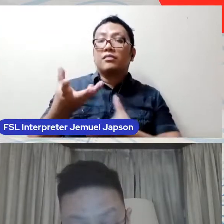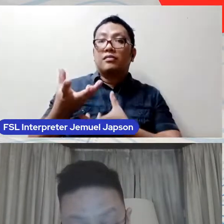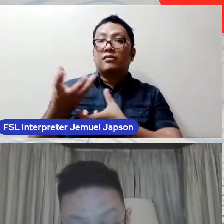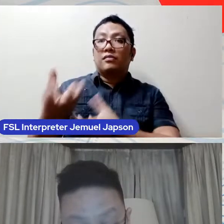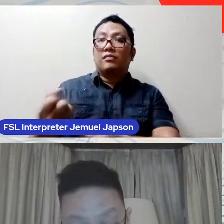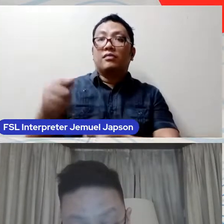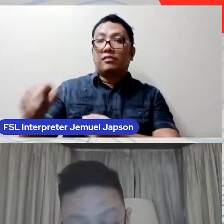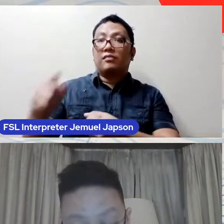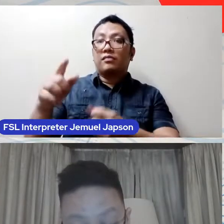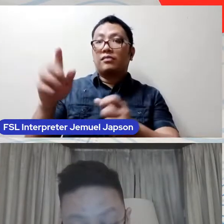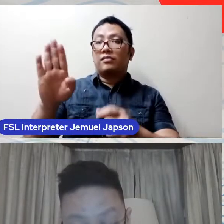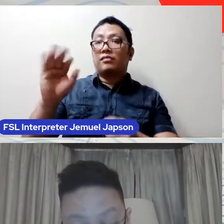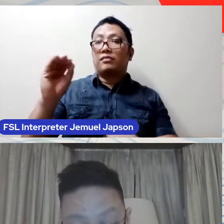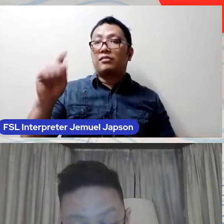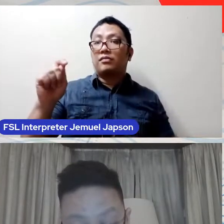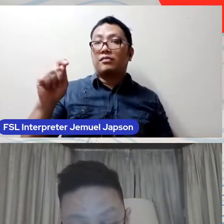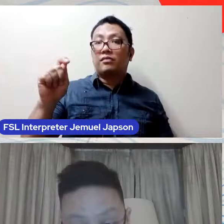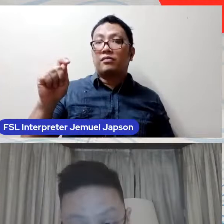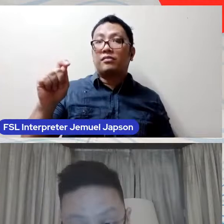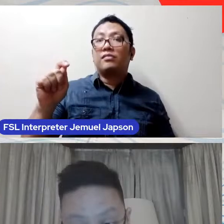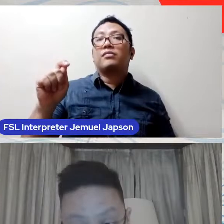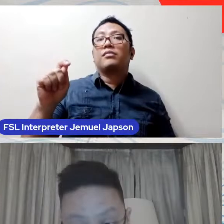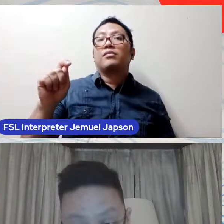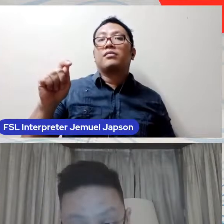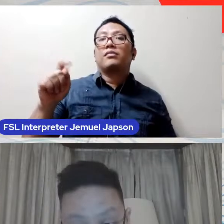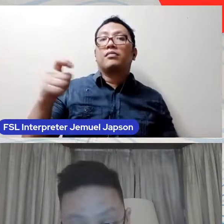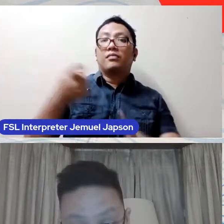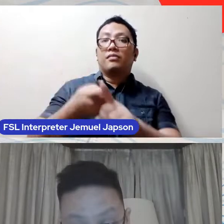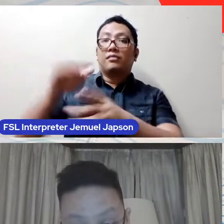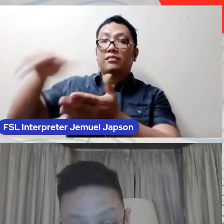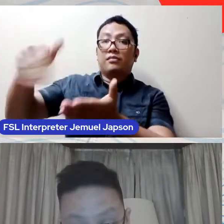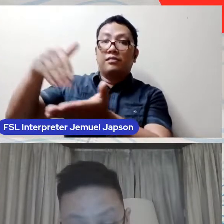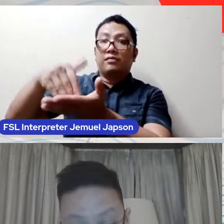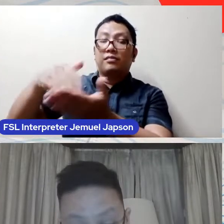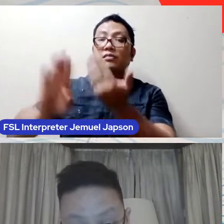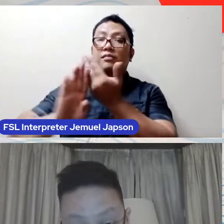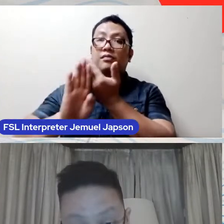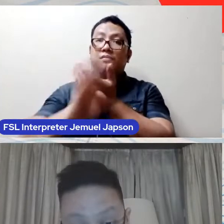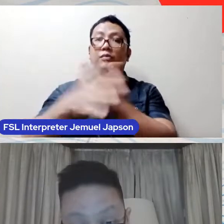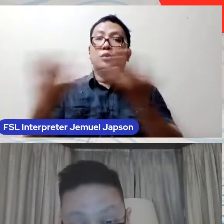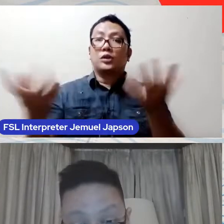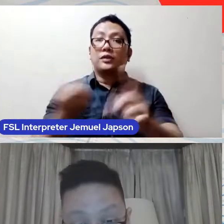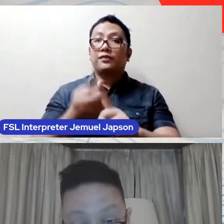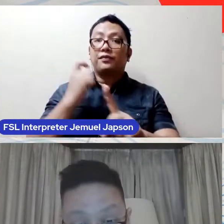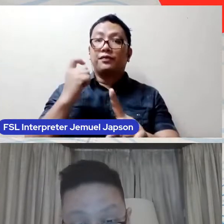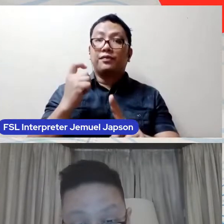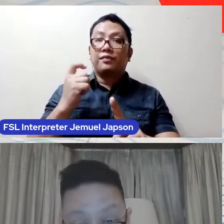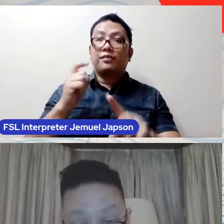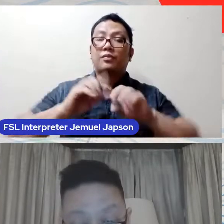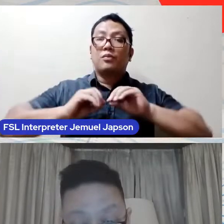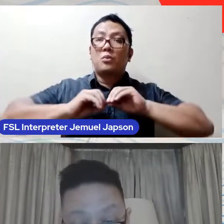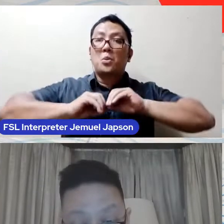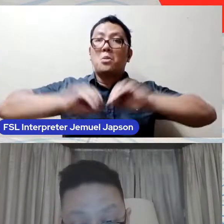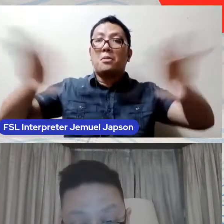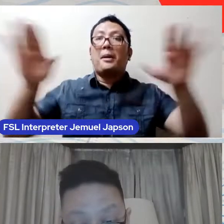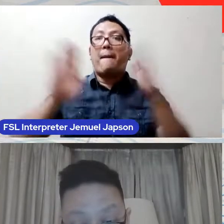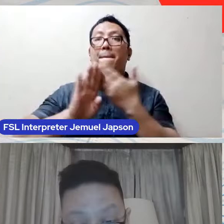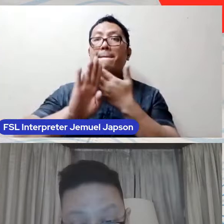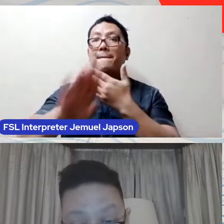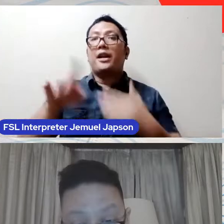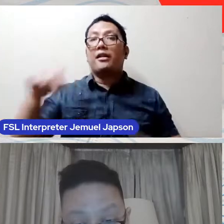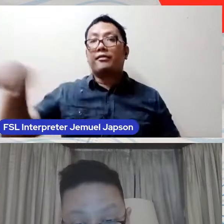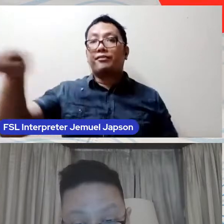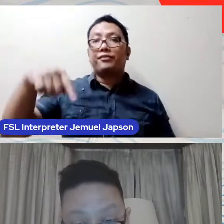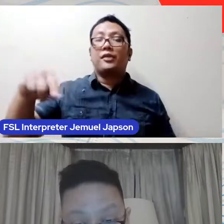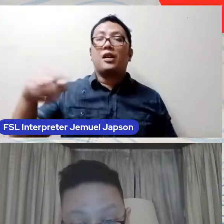boxes pagka mula sa centralized venue pabalik kung saan to nang gagaling. So, iba't ibang probinsya po yan sa Pilipinas.